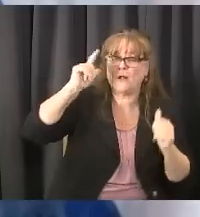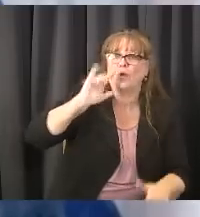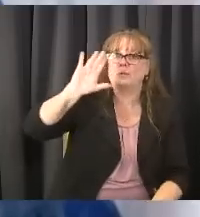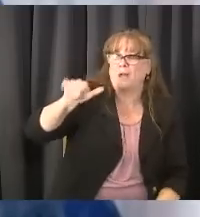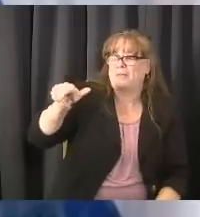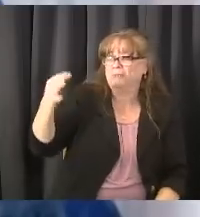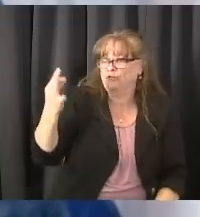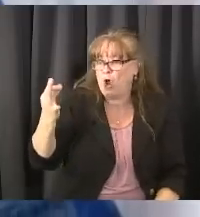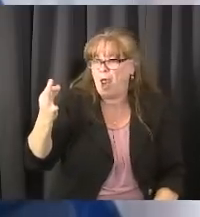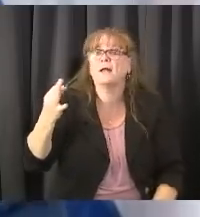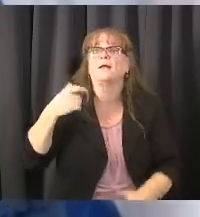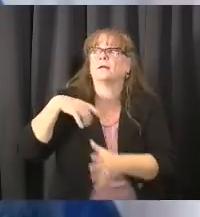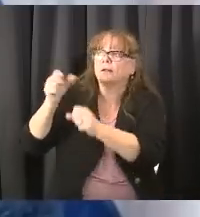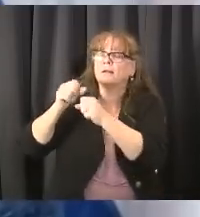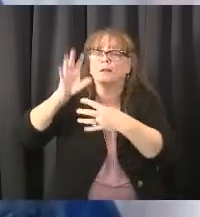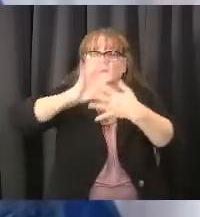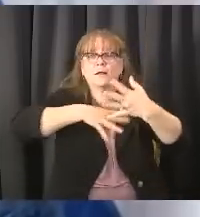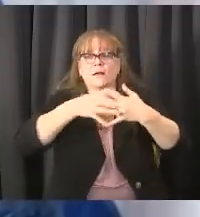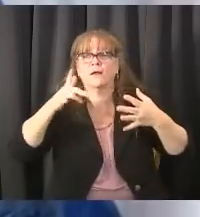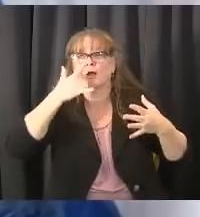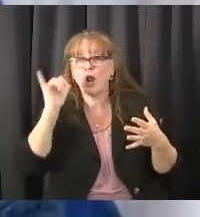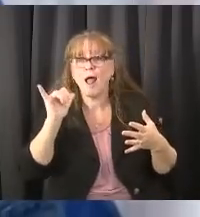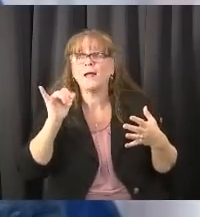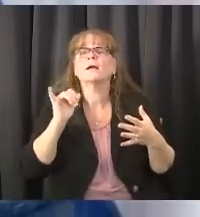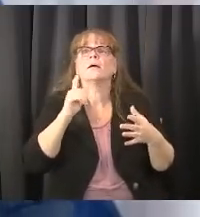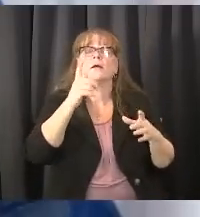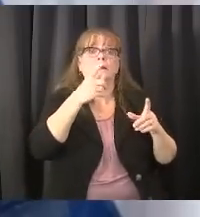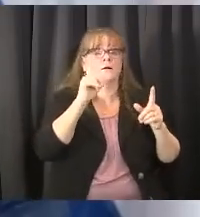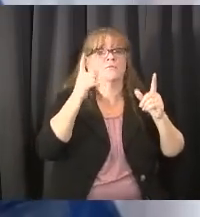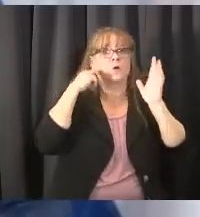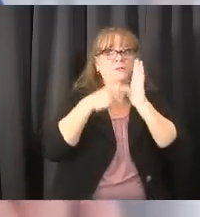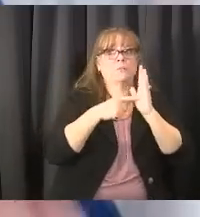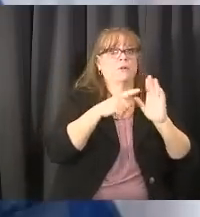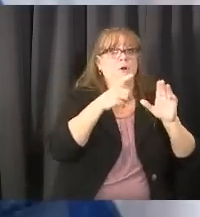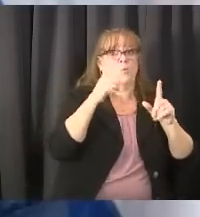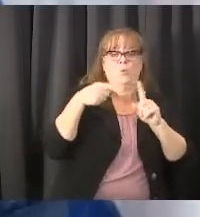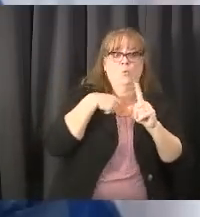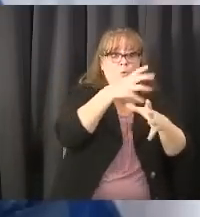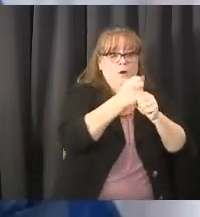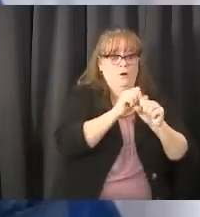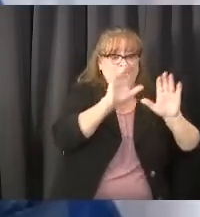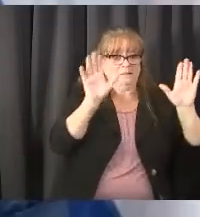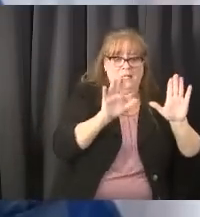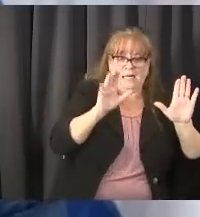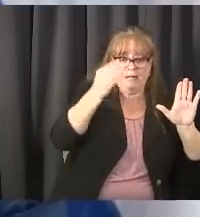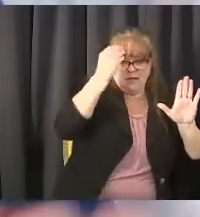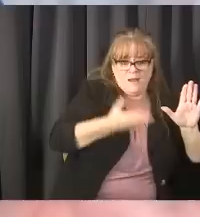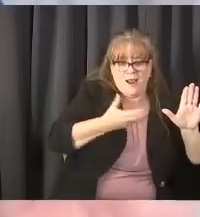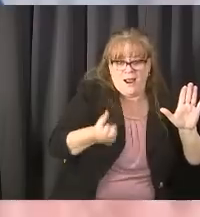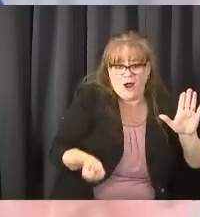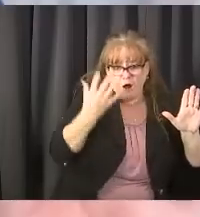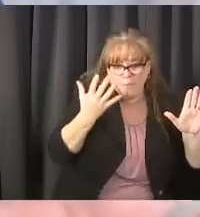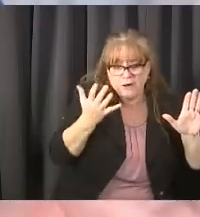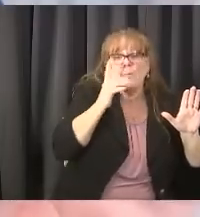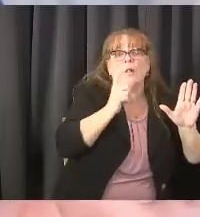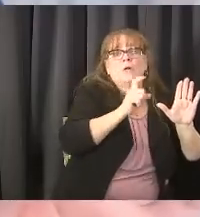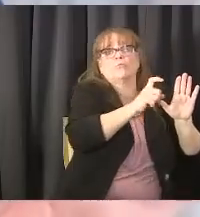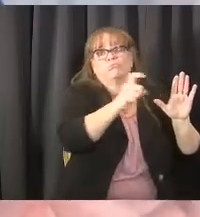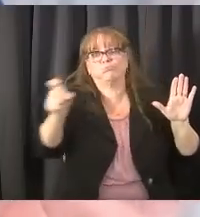of vaccines that we will be delivered later in the week. This week for Colorado, our state allocation was